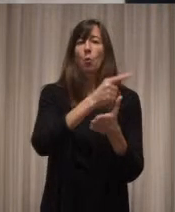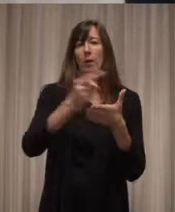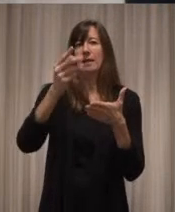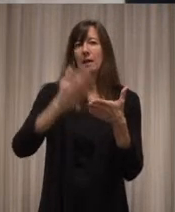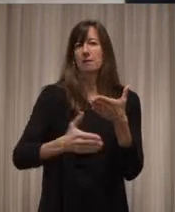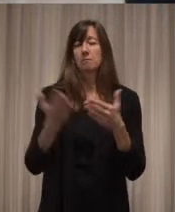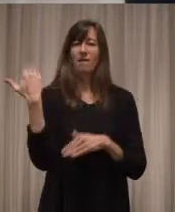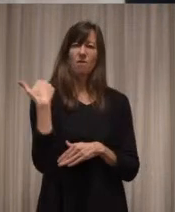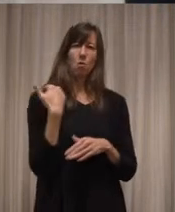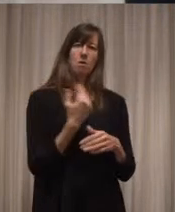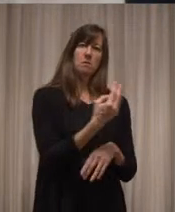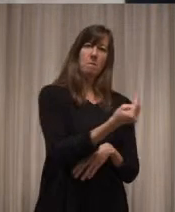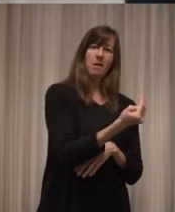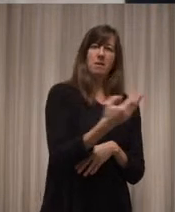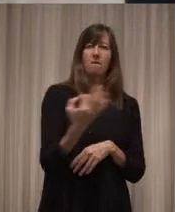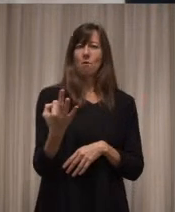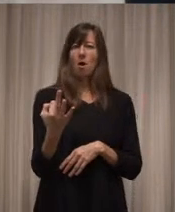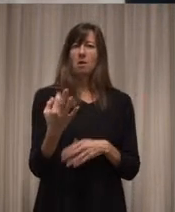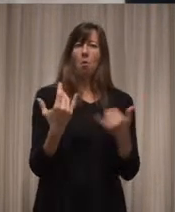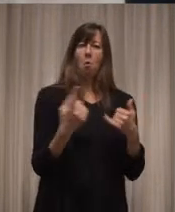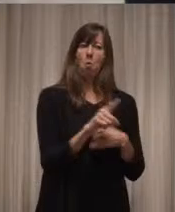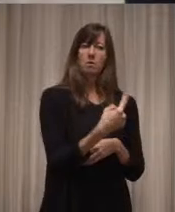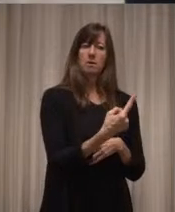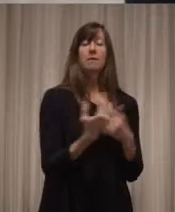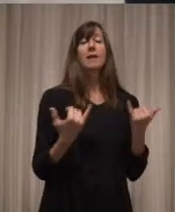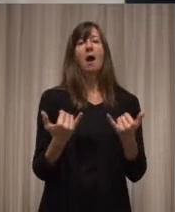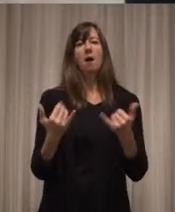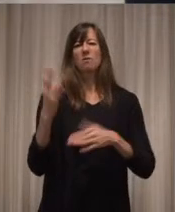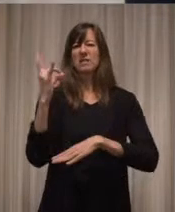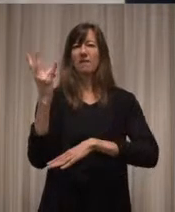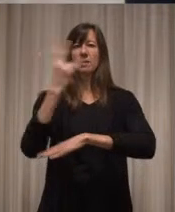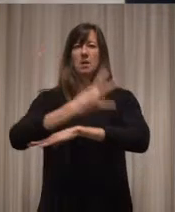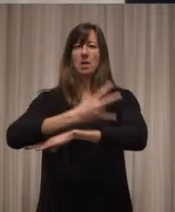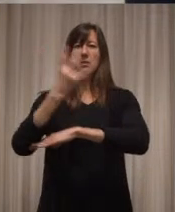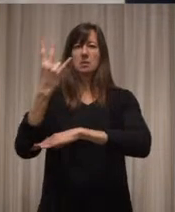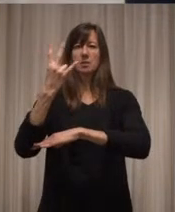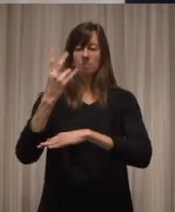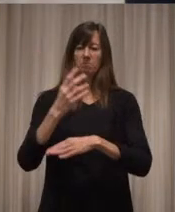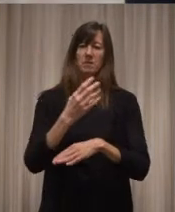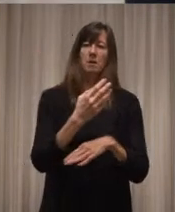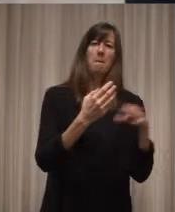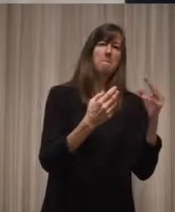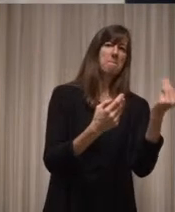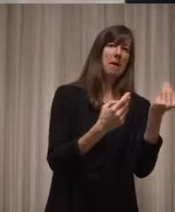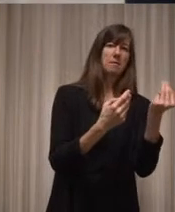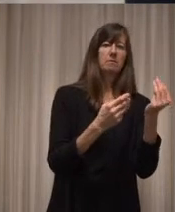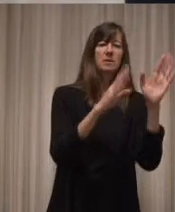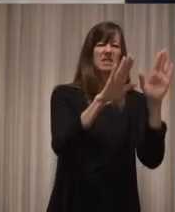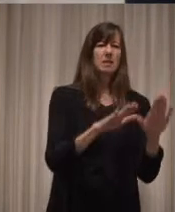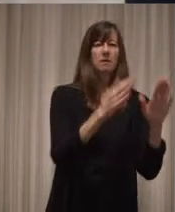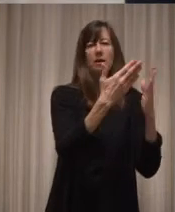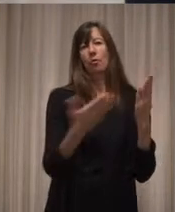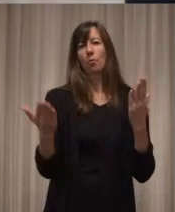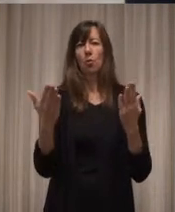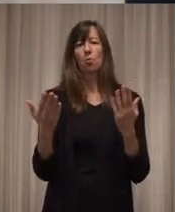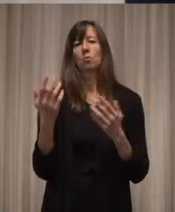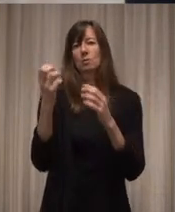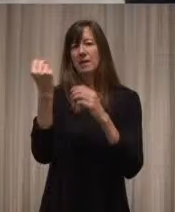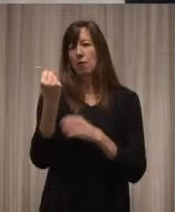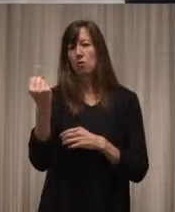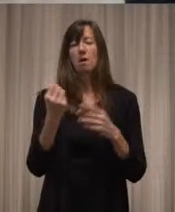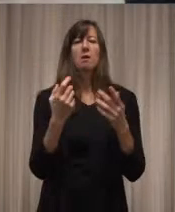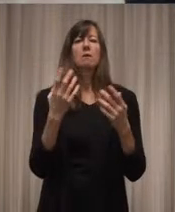Now every single day, 7 days a week, that testing site is available. You can either drive up to that site, which